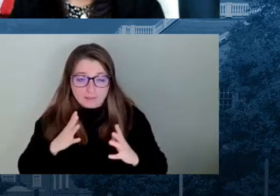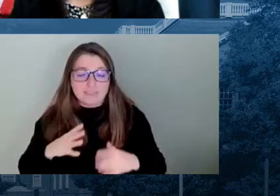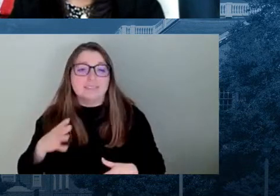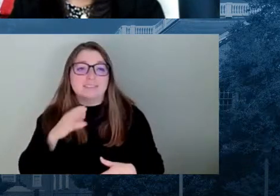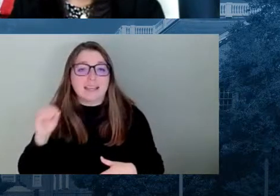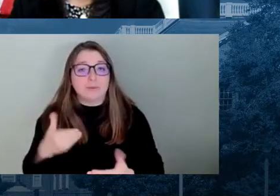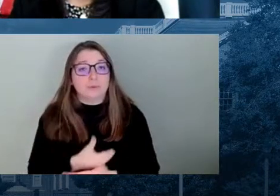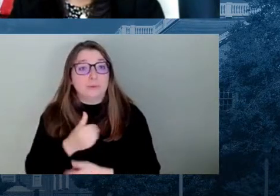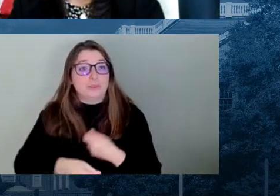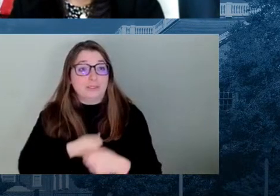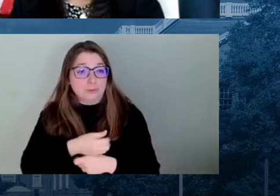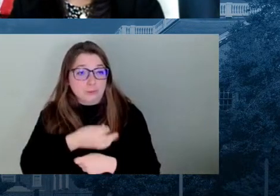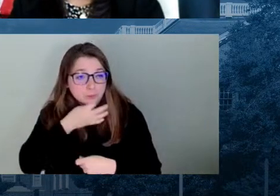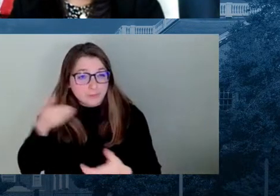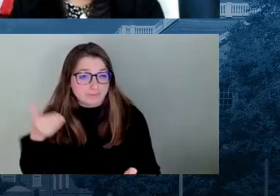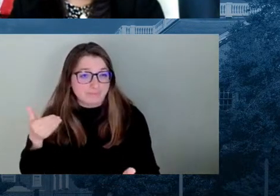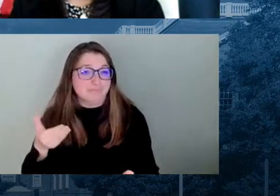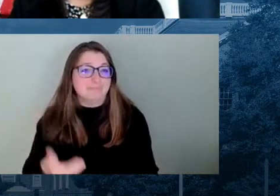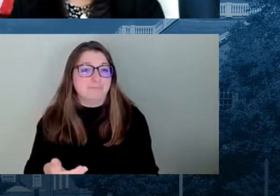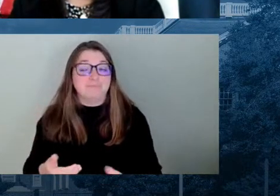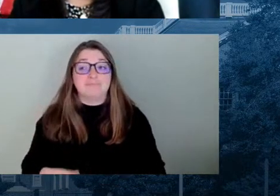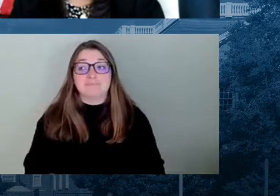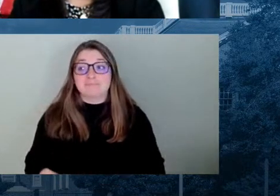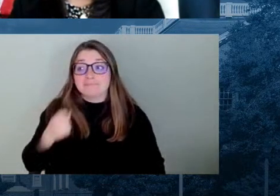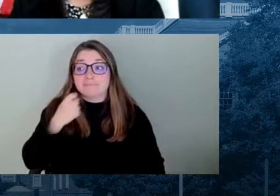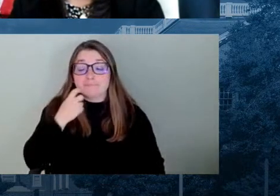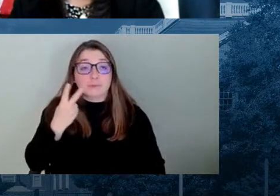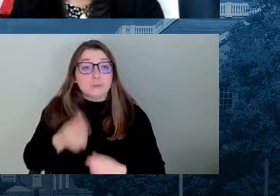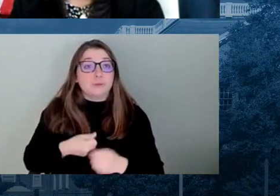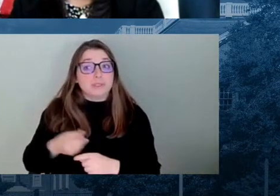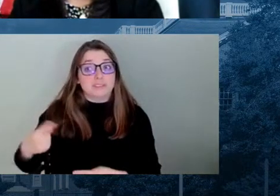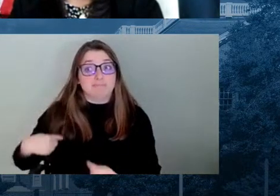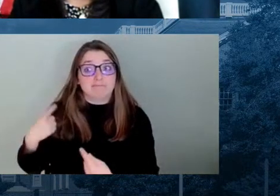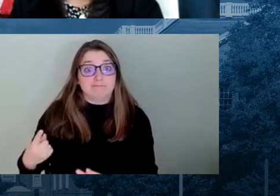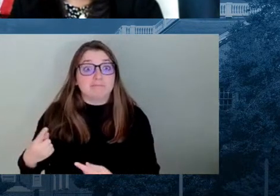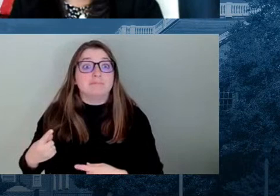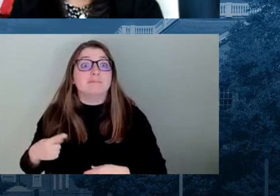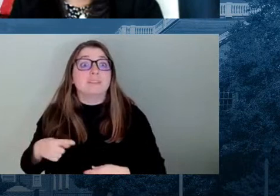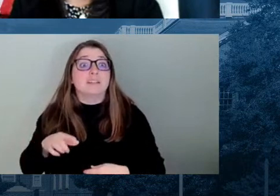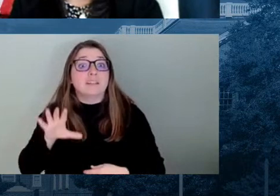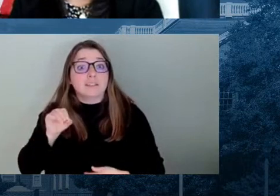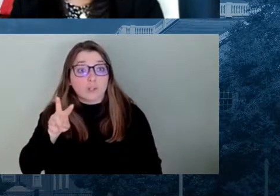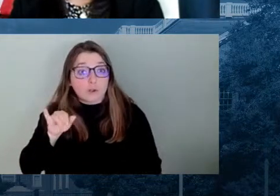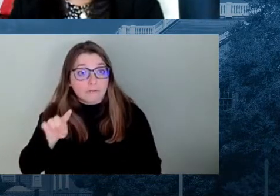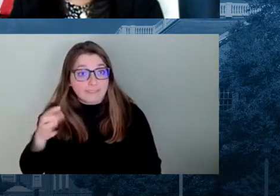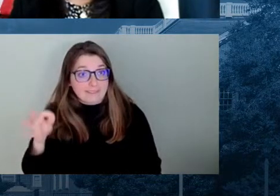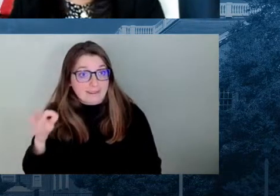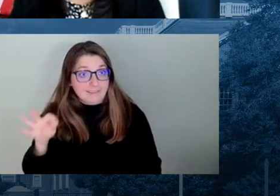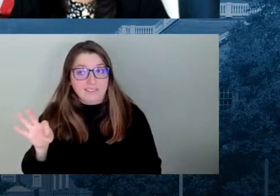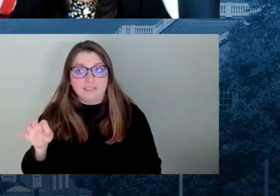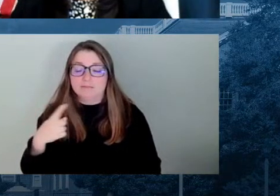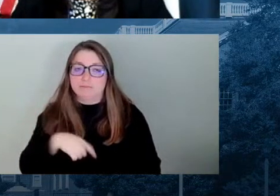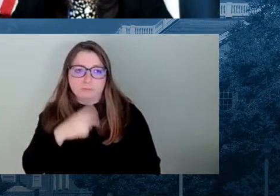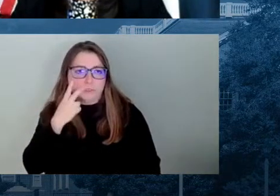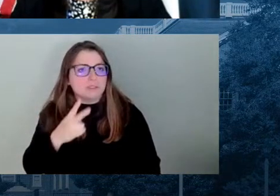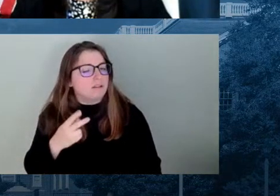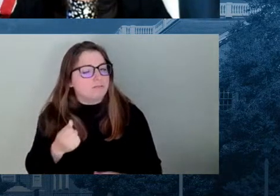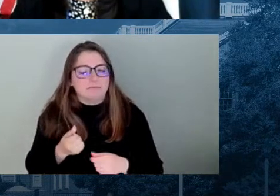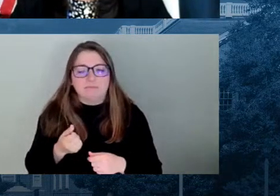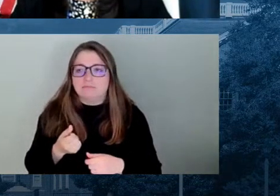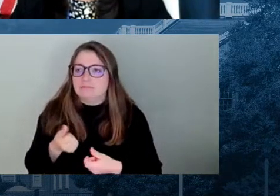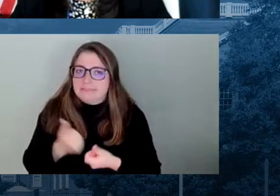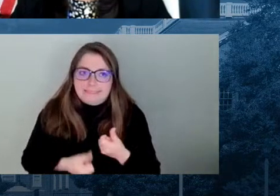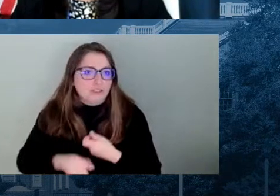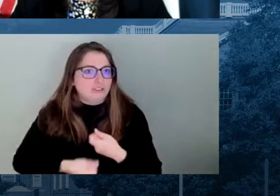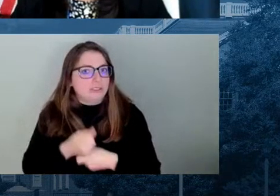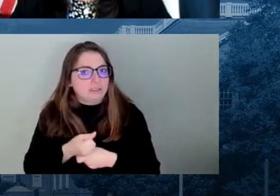And of course, the last 2 years with COVID-19, we saw a significant surge in COVID cases in both years,